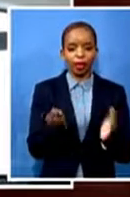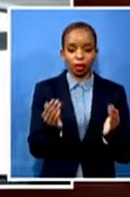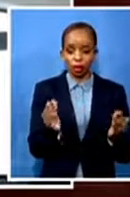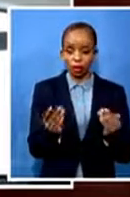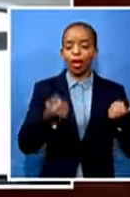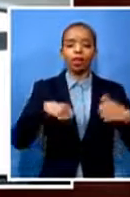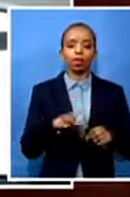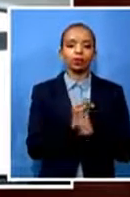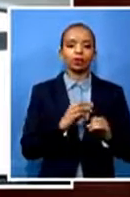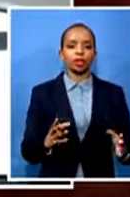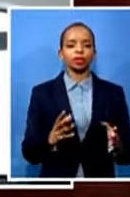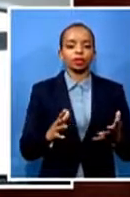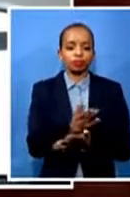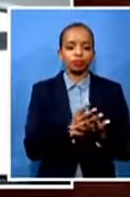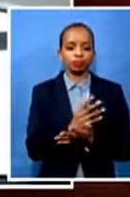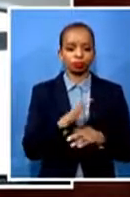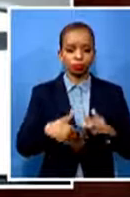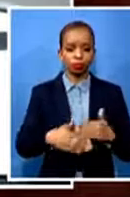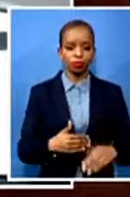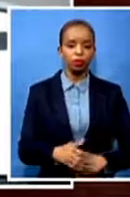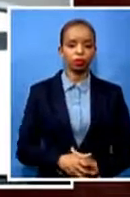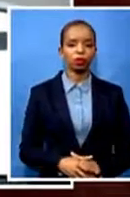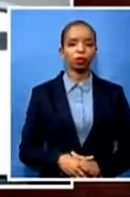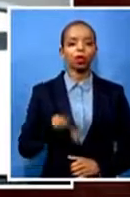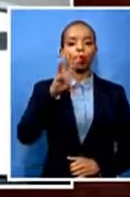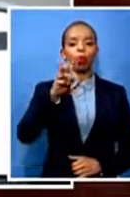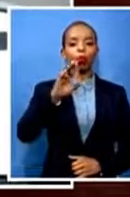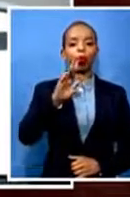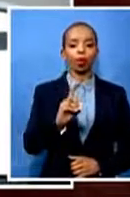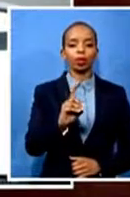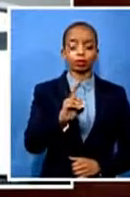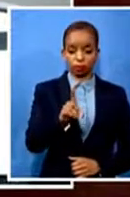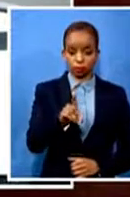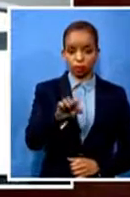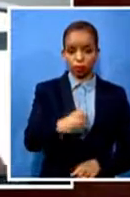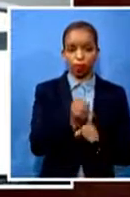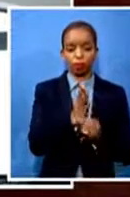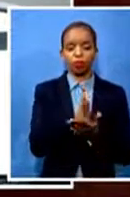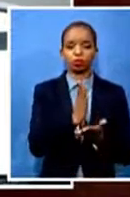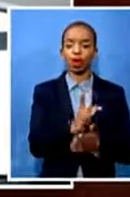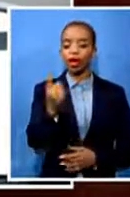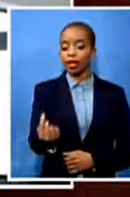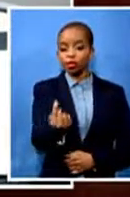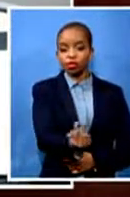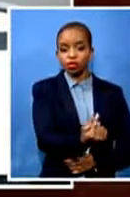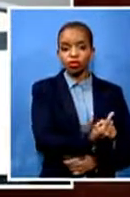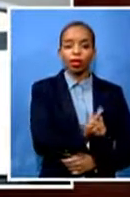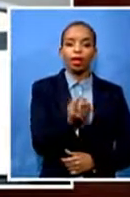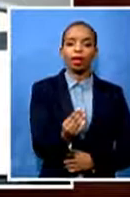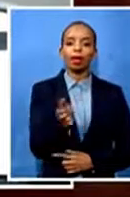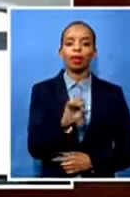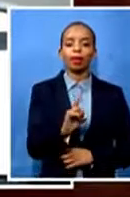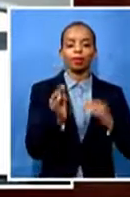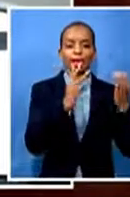each and every ward is having a sort of an equitable number of potential voters in